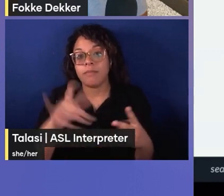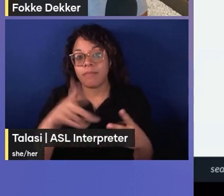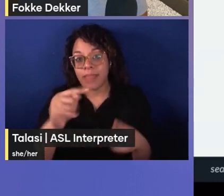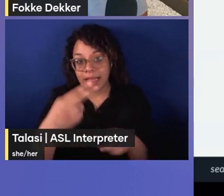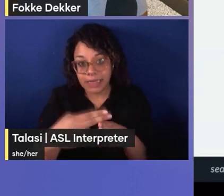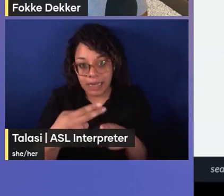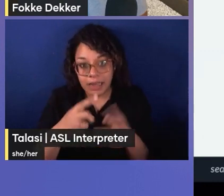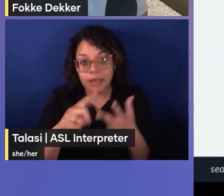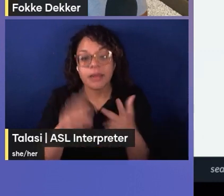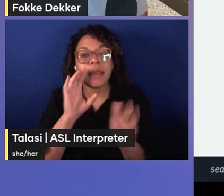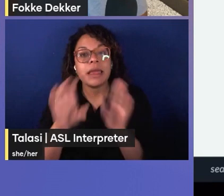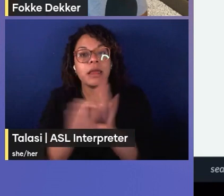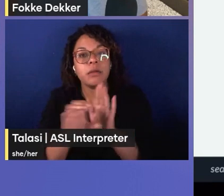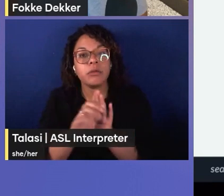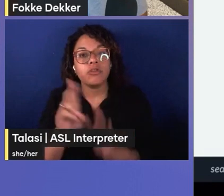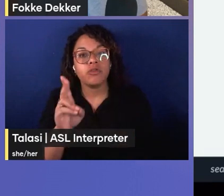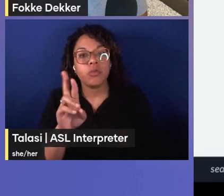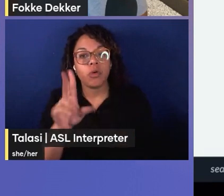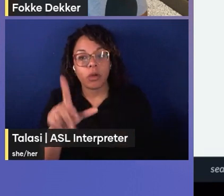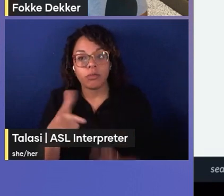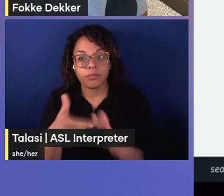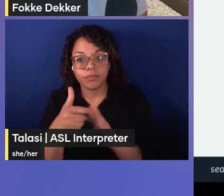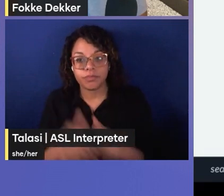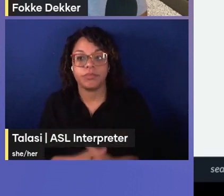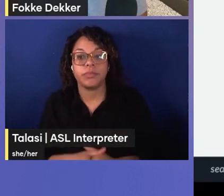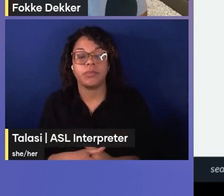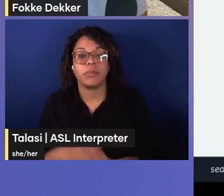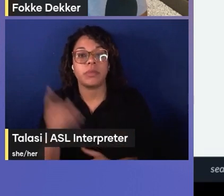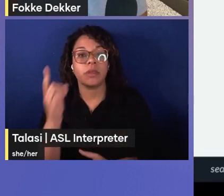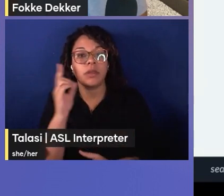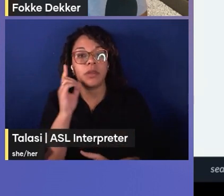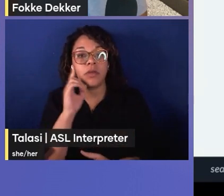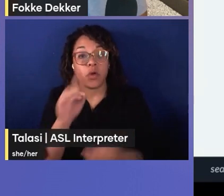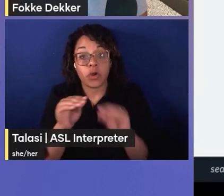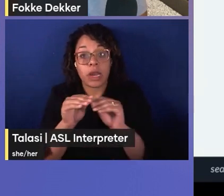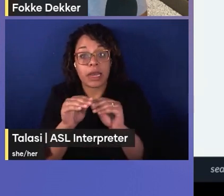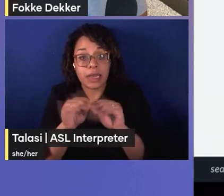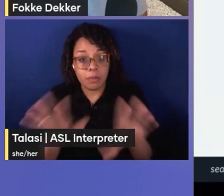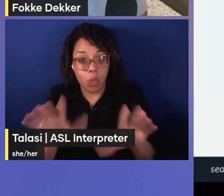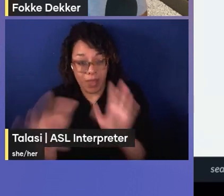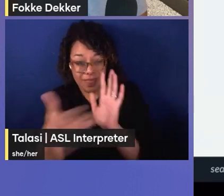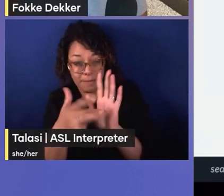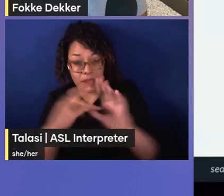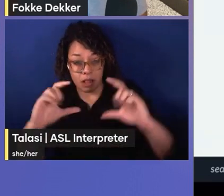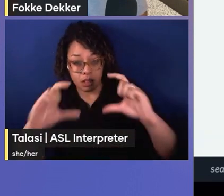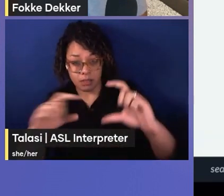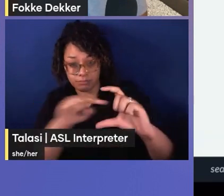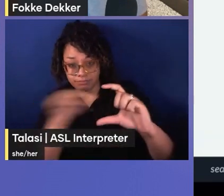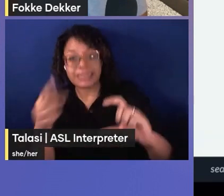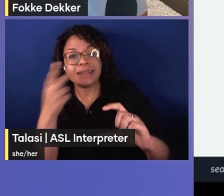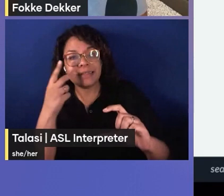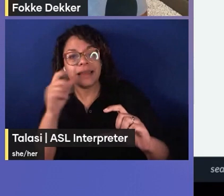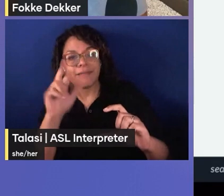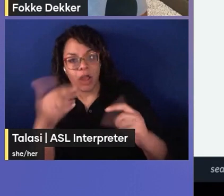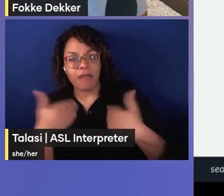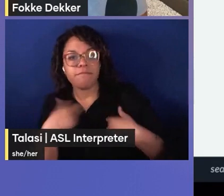at the deploy block in the middle, you can see that those variables are available there. And the last thing we're also going to